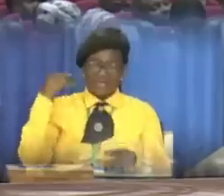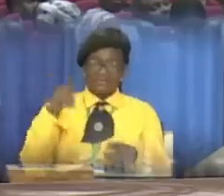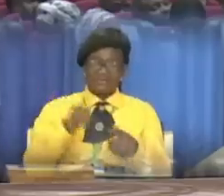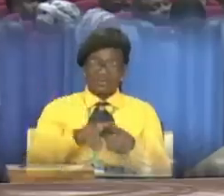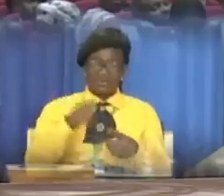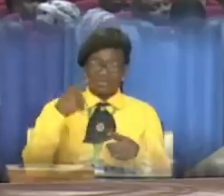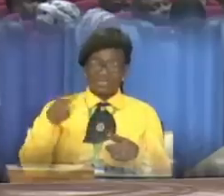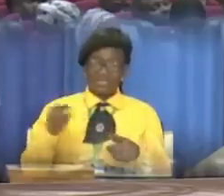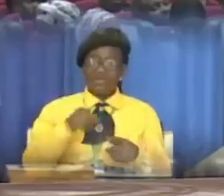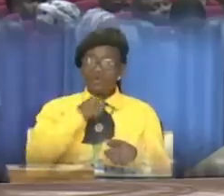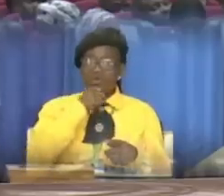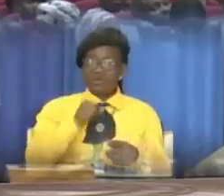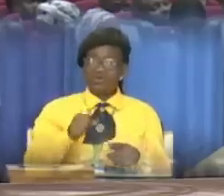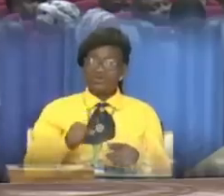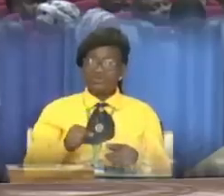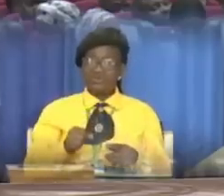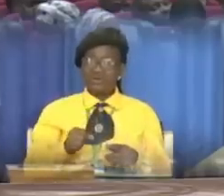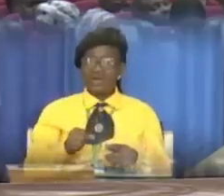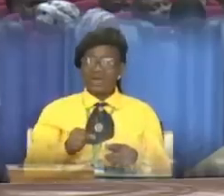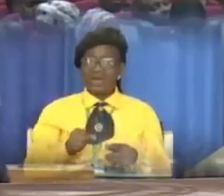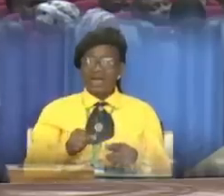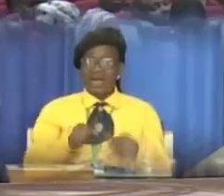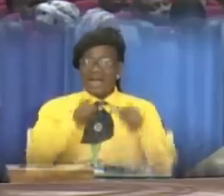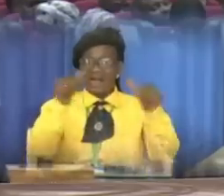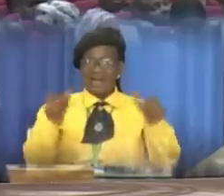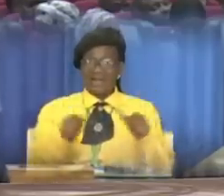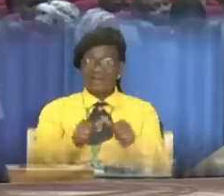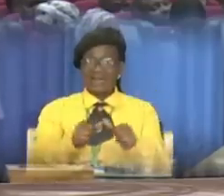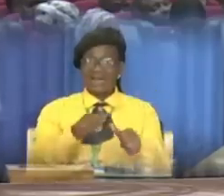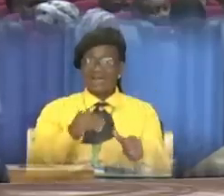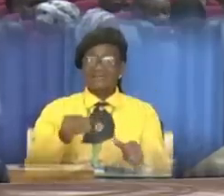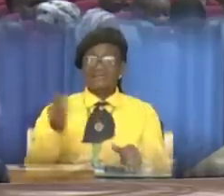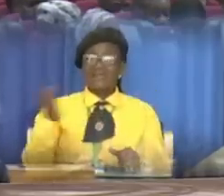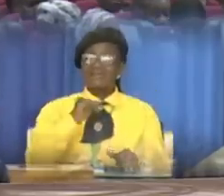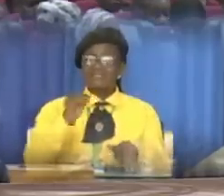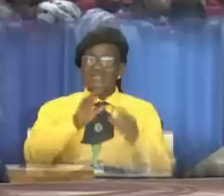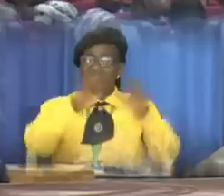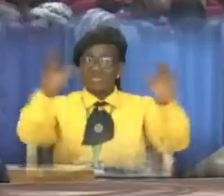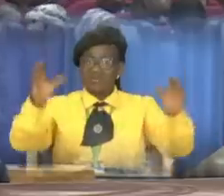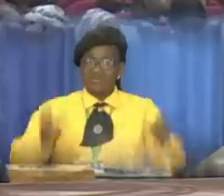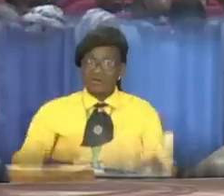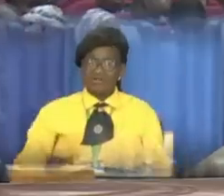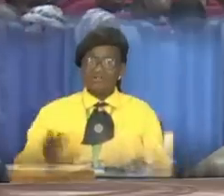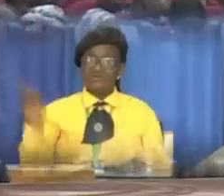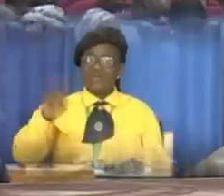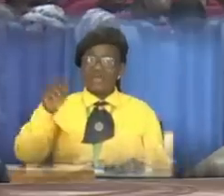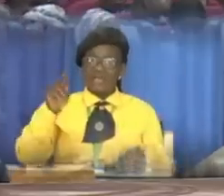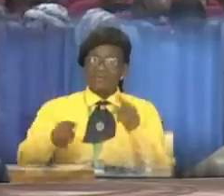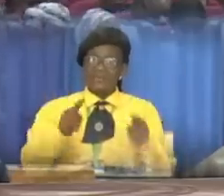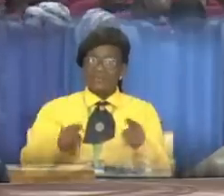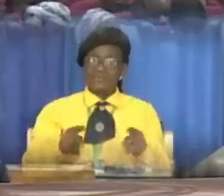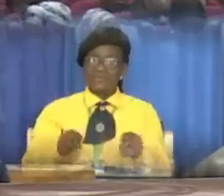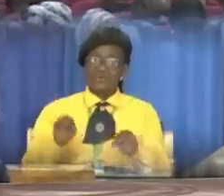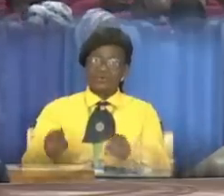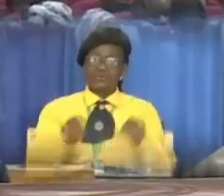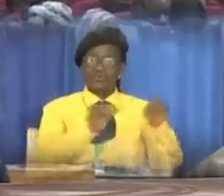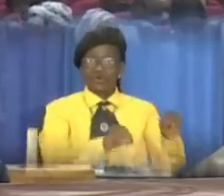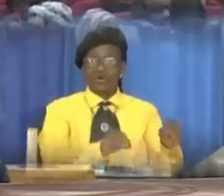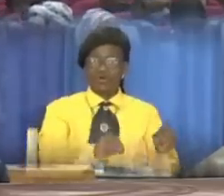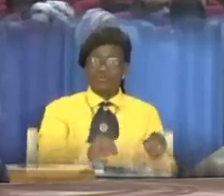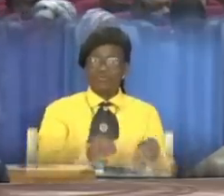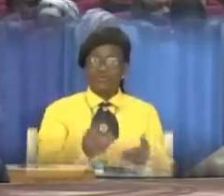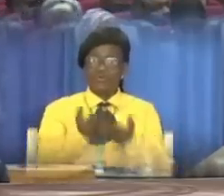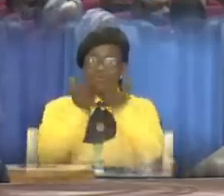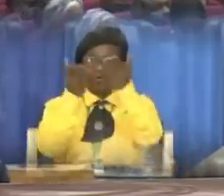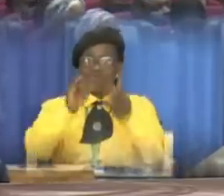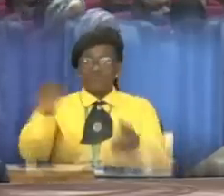there where people drop offerings or whatever. And the man looked around and there was nobody.